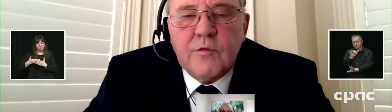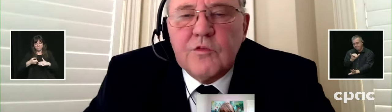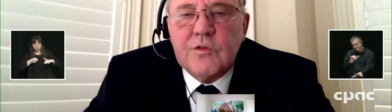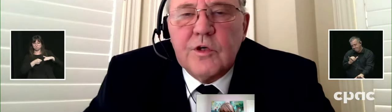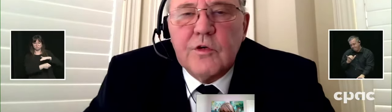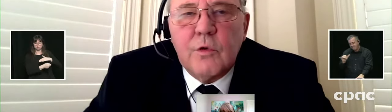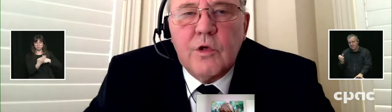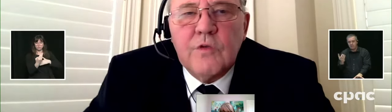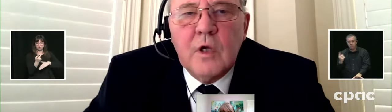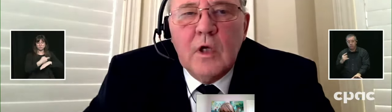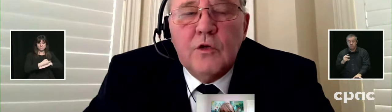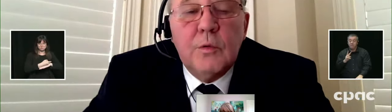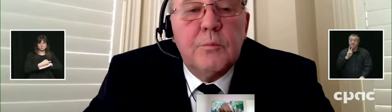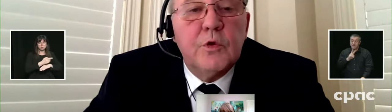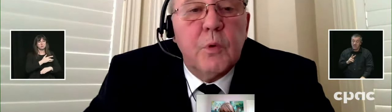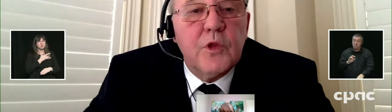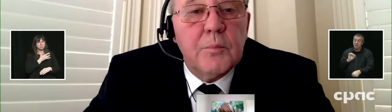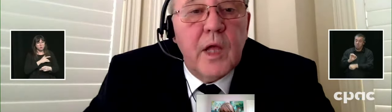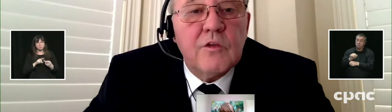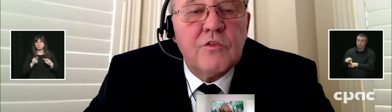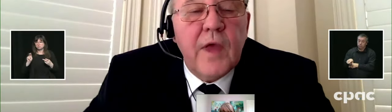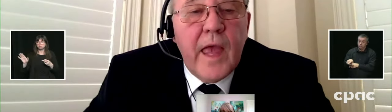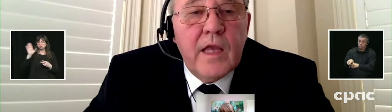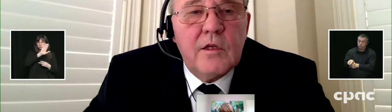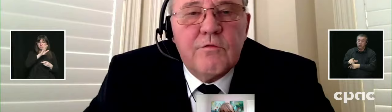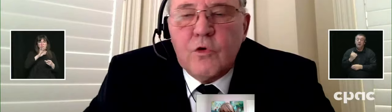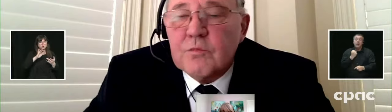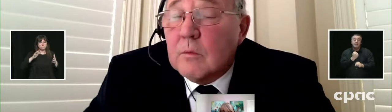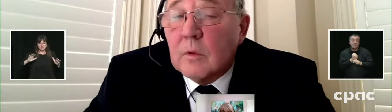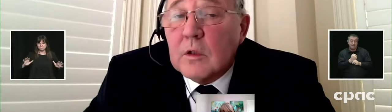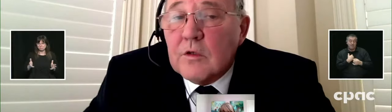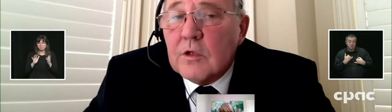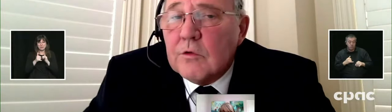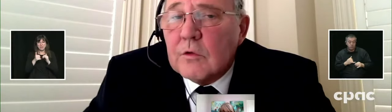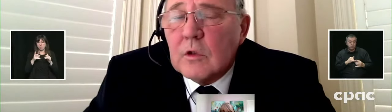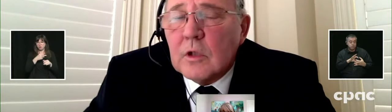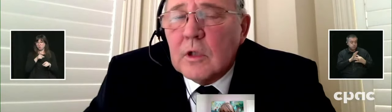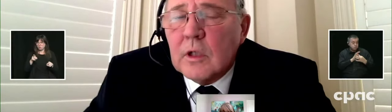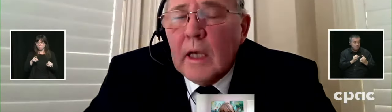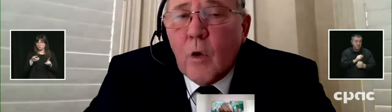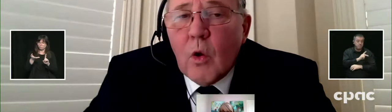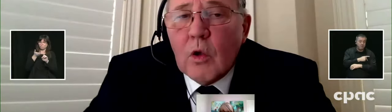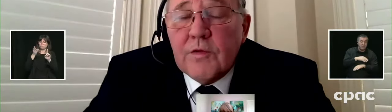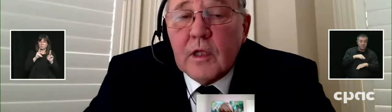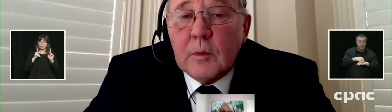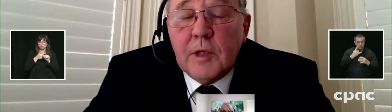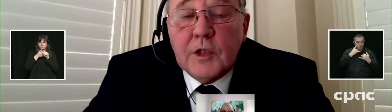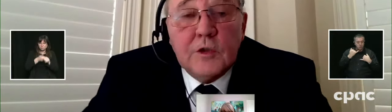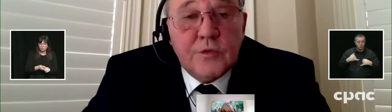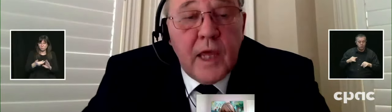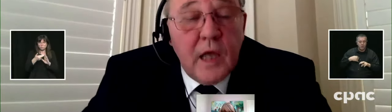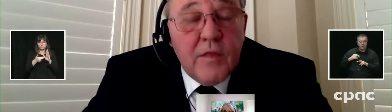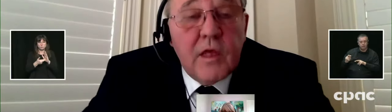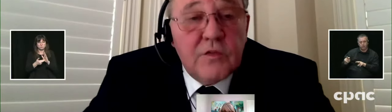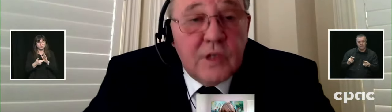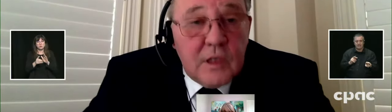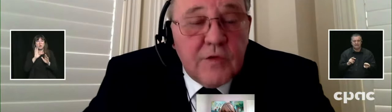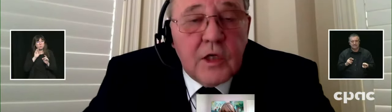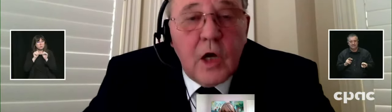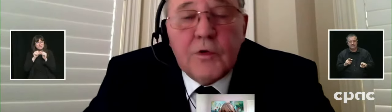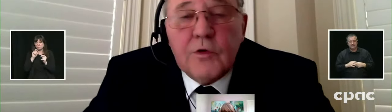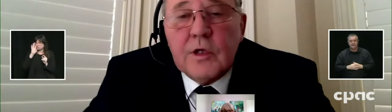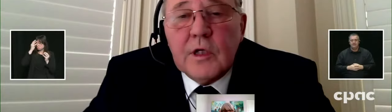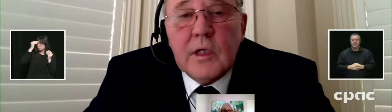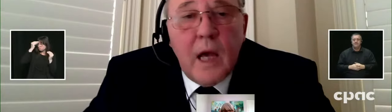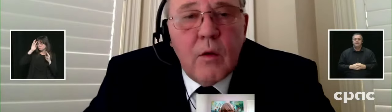working with the provinces and territories to improve both compliance and enforcement. We'll continue to look at all available measures, and I think a